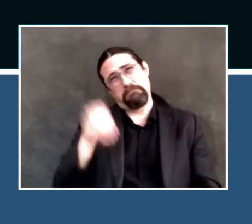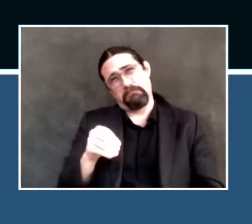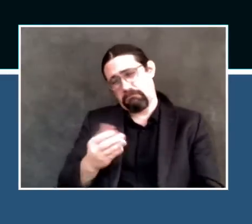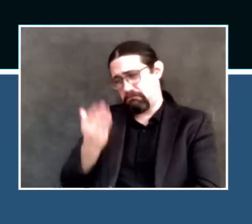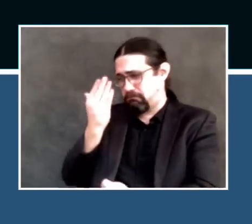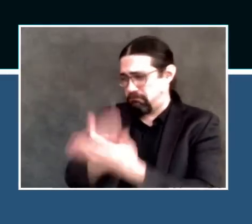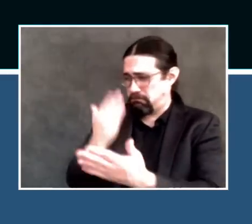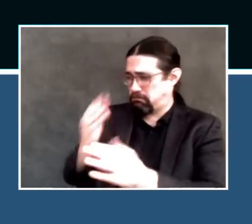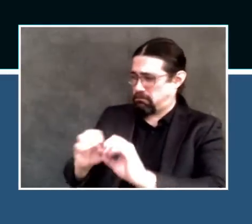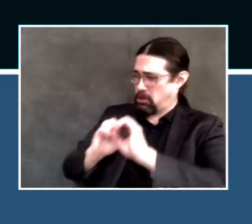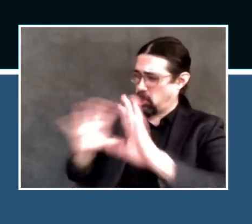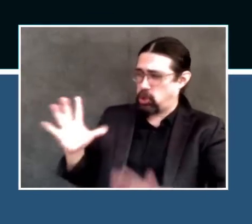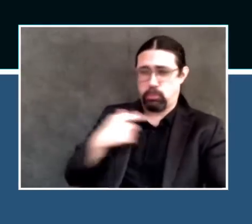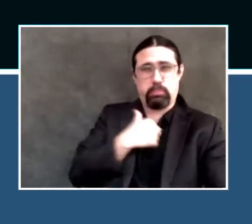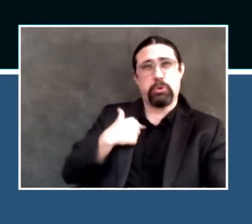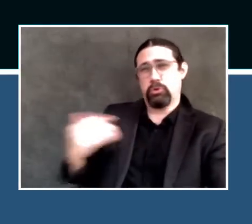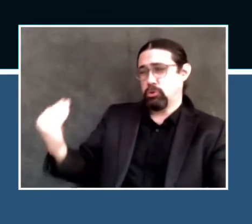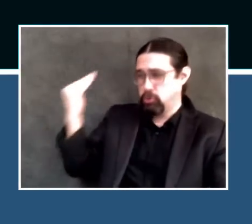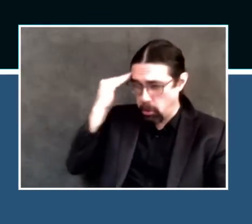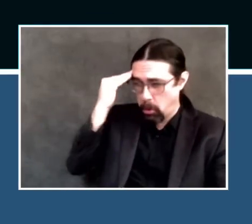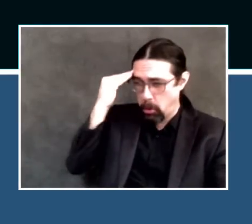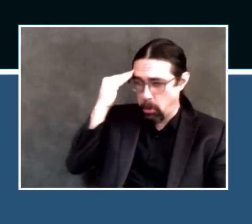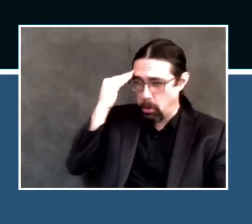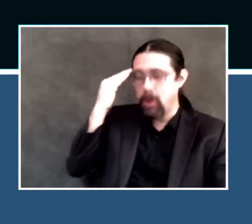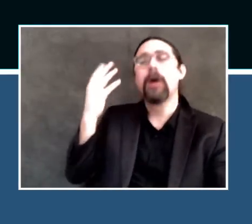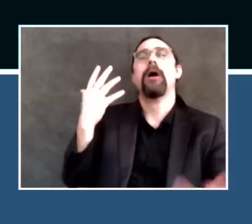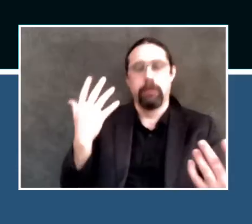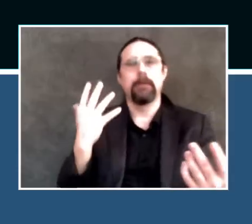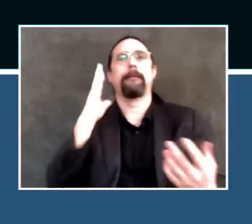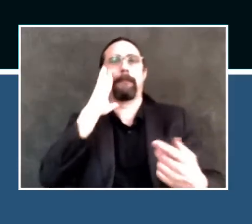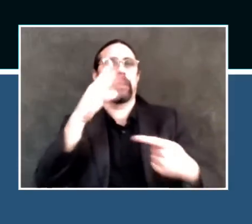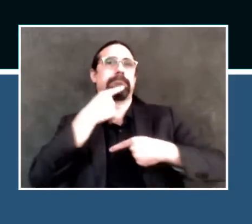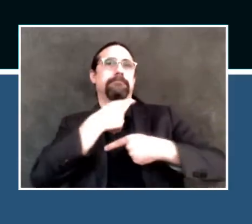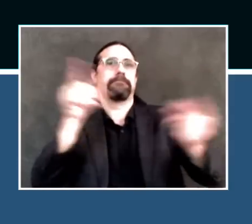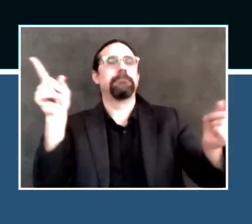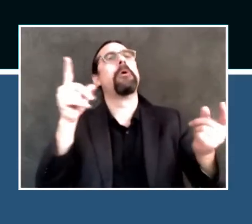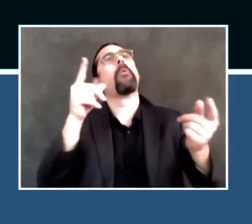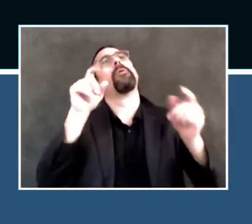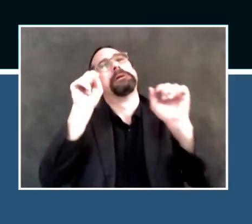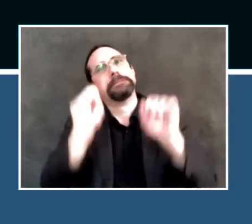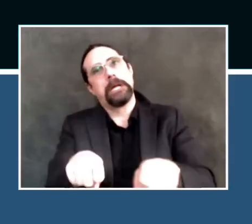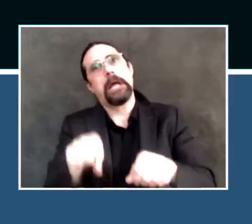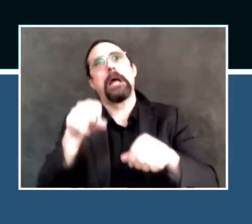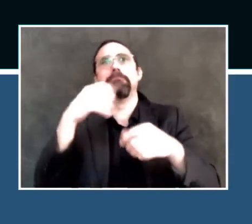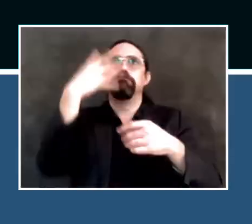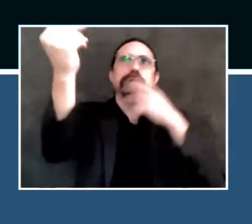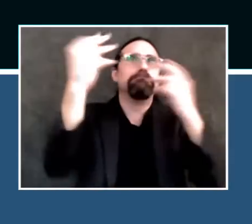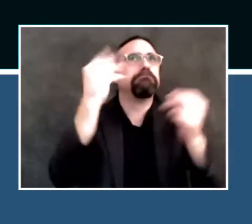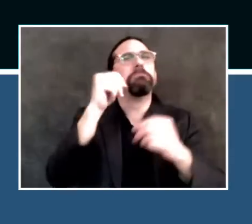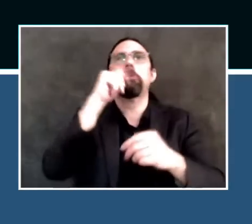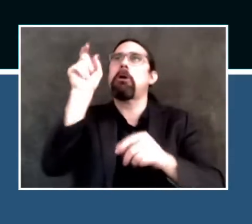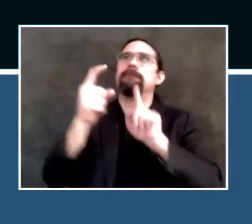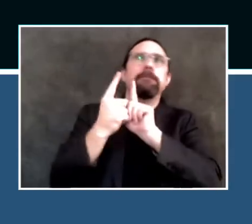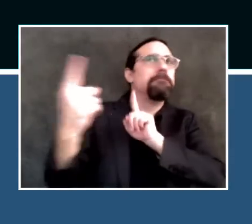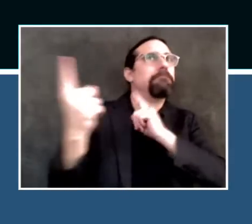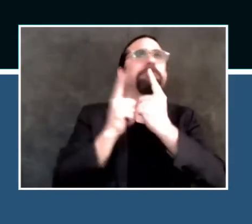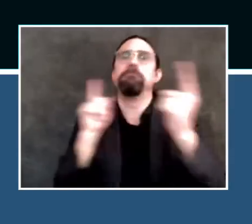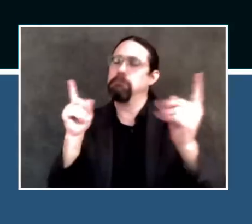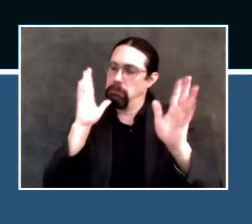we can say that it's time to start planning for the next phase very overtly, to talk about it, to give you a sense of what it looks